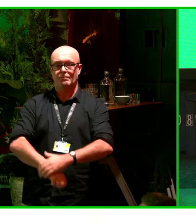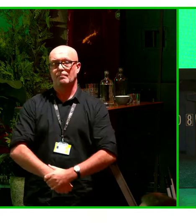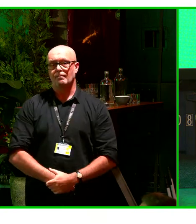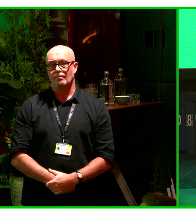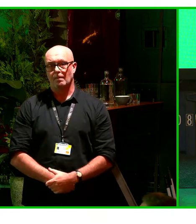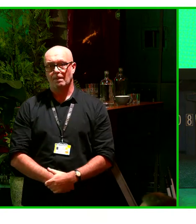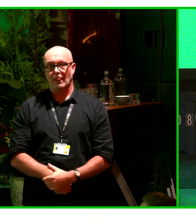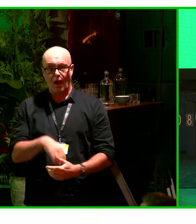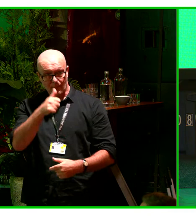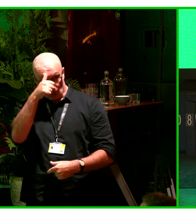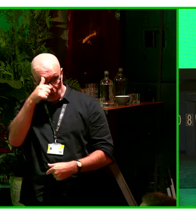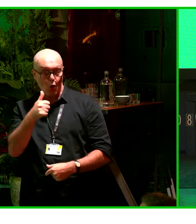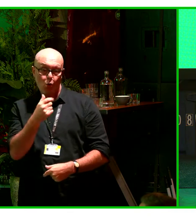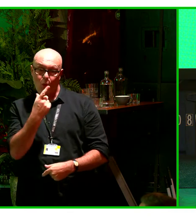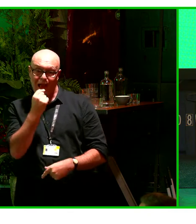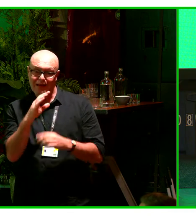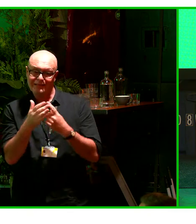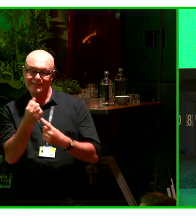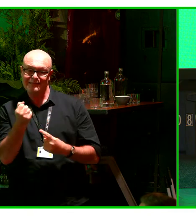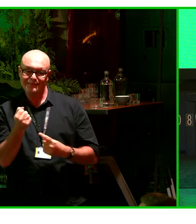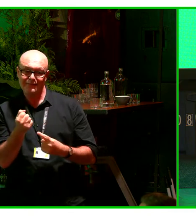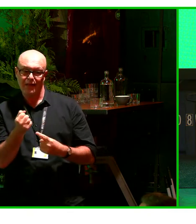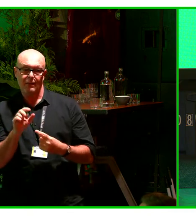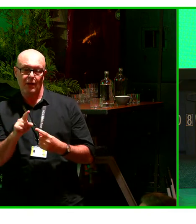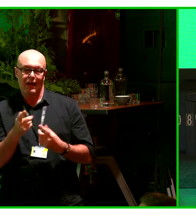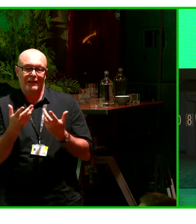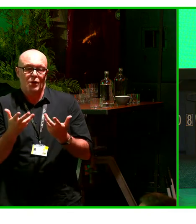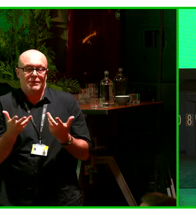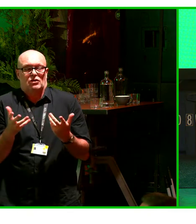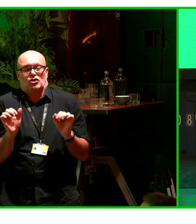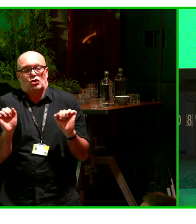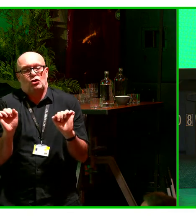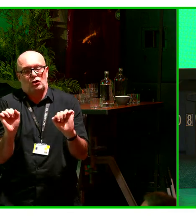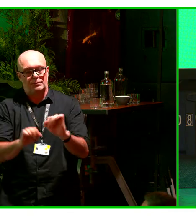We know you can do it, but it's not right there for us right now.